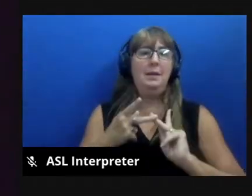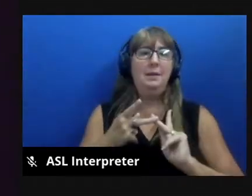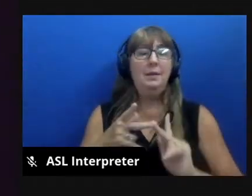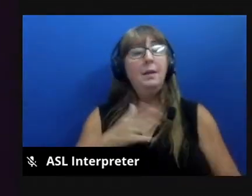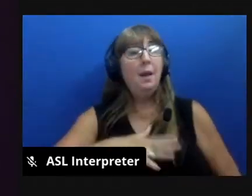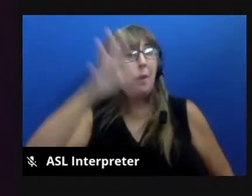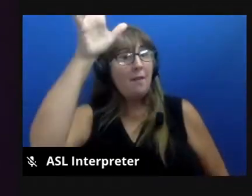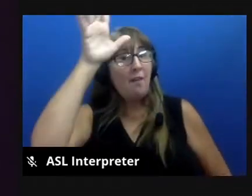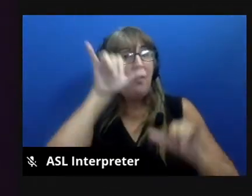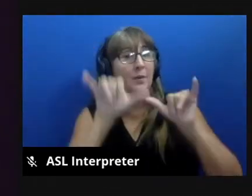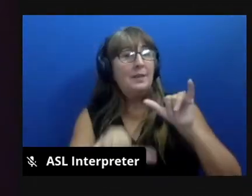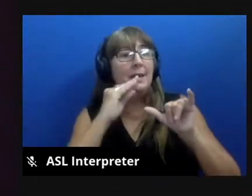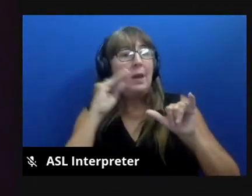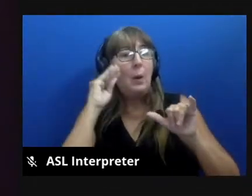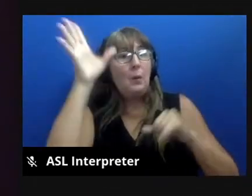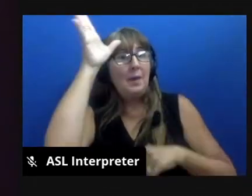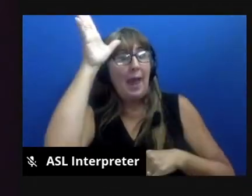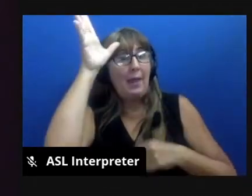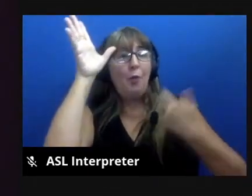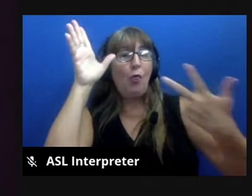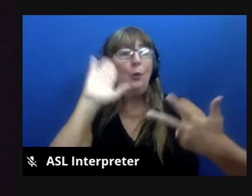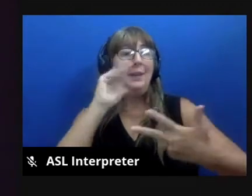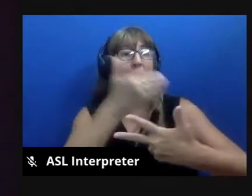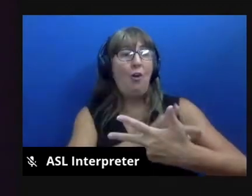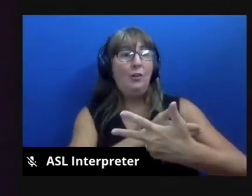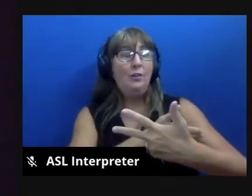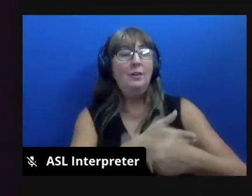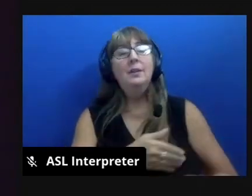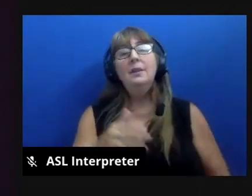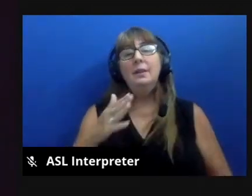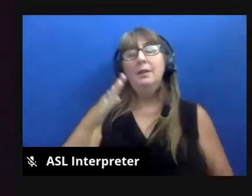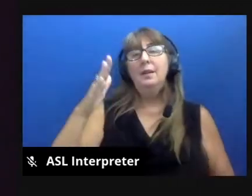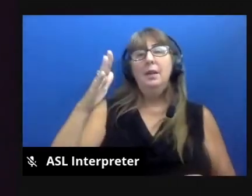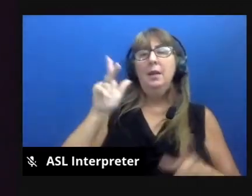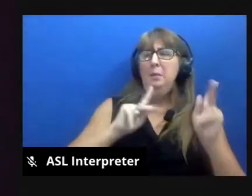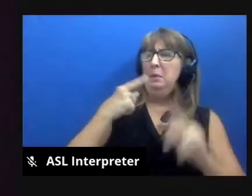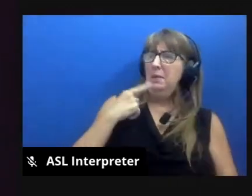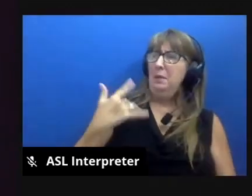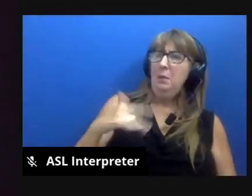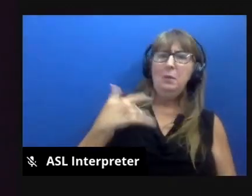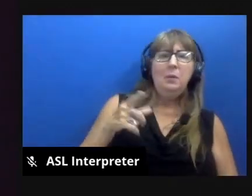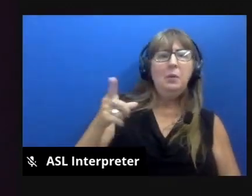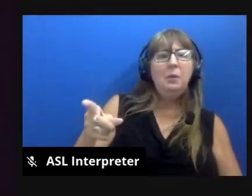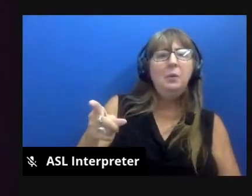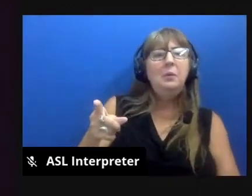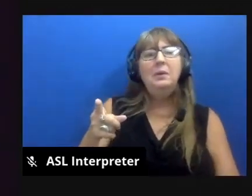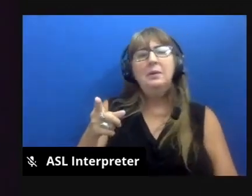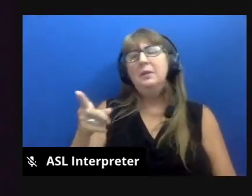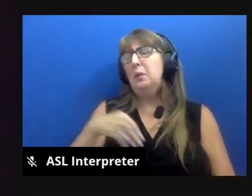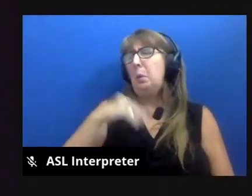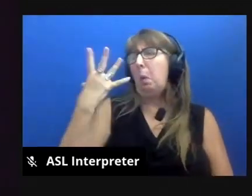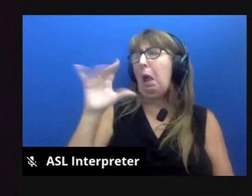He raised three daughters. And what he would get was, he's becoming agringado, he's becoming white,